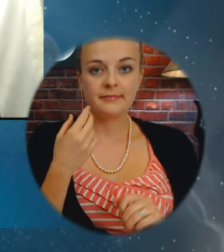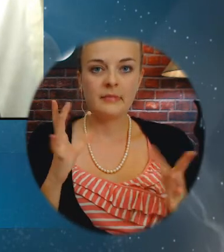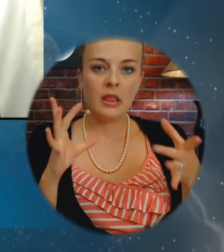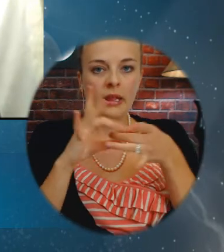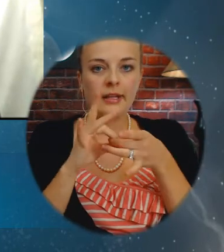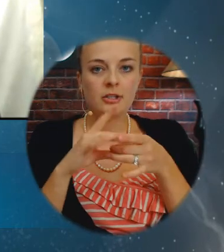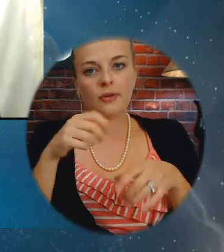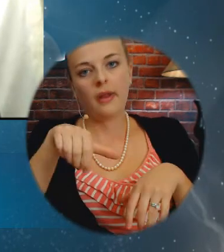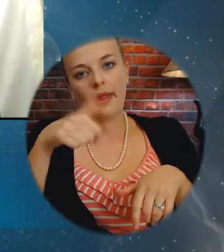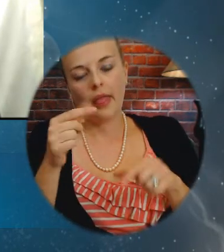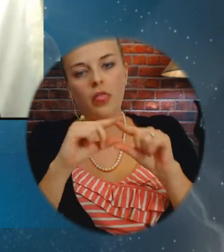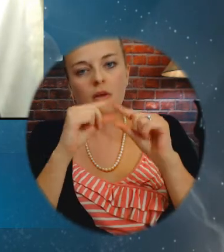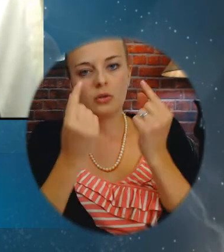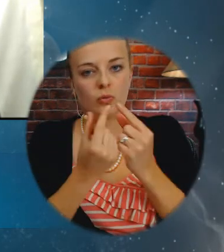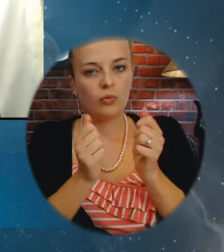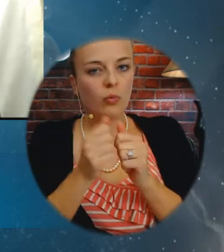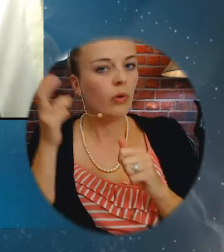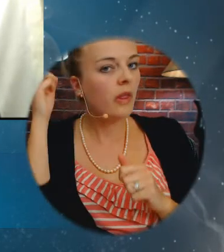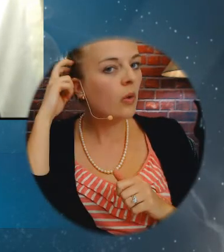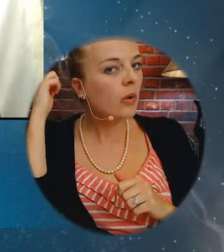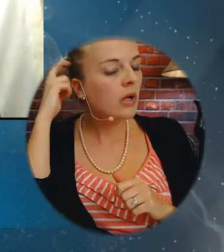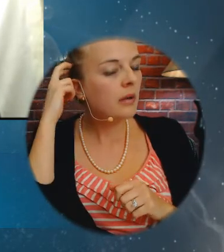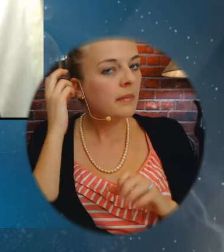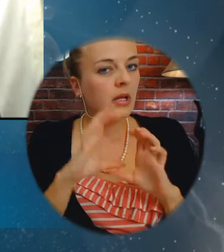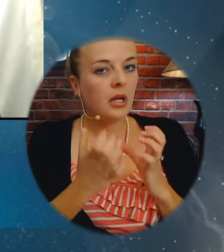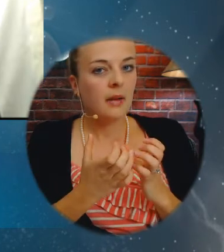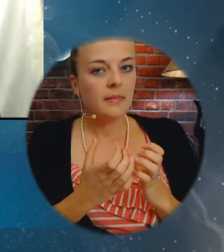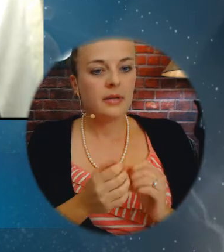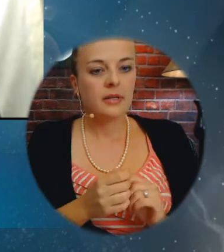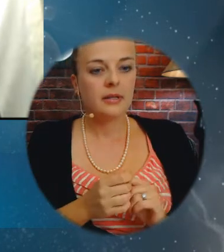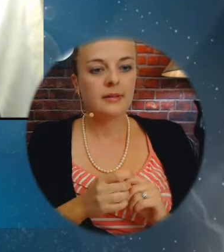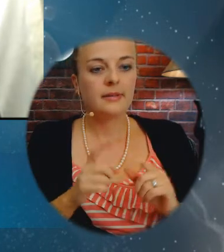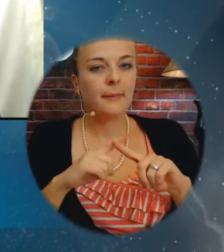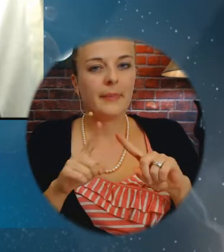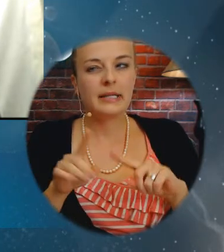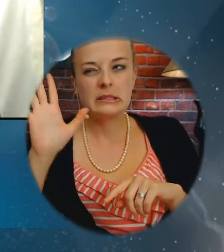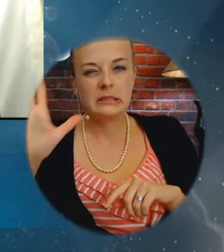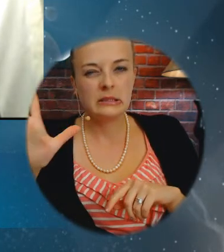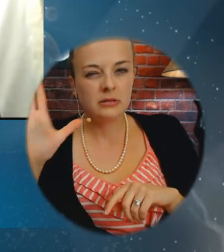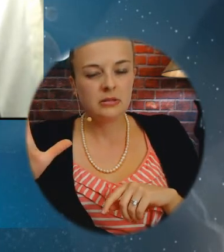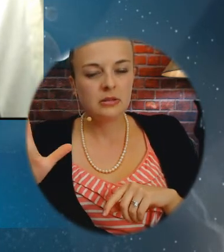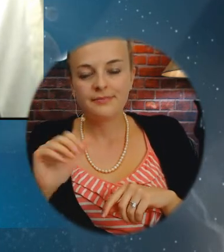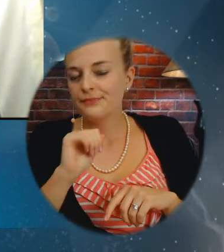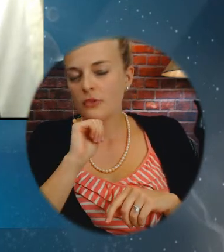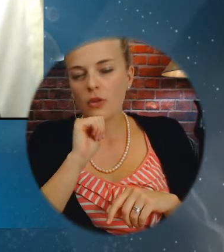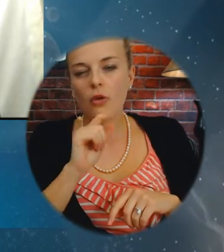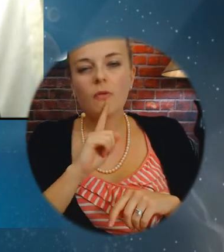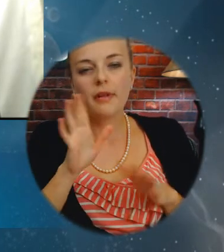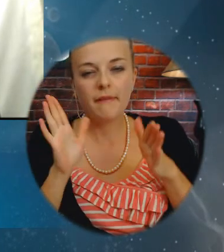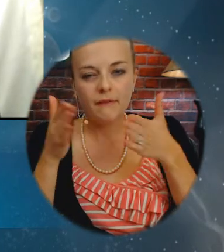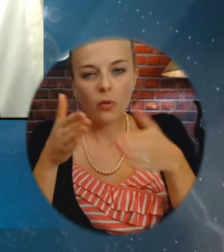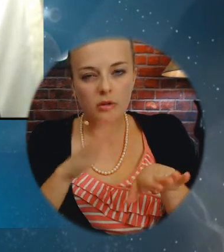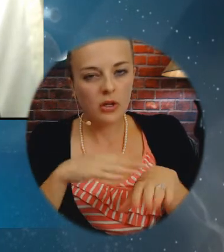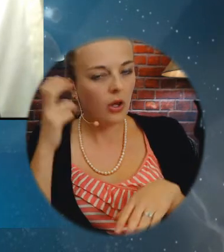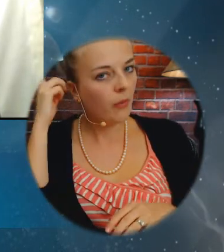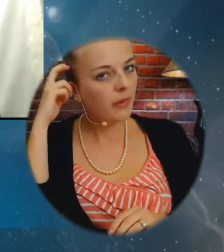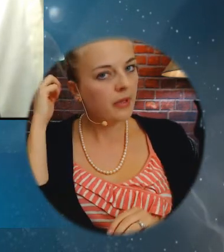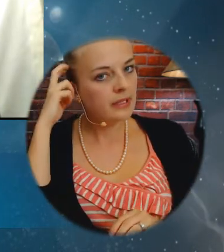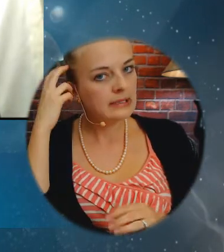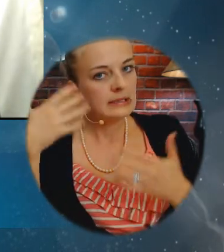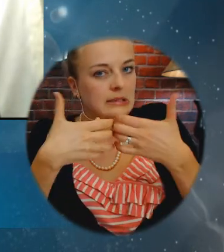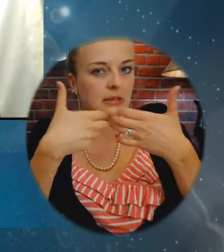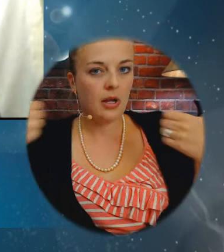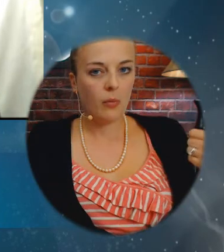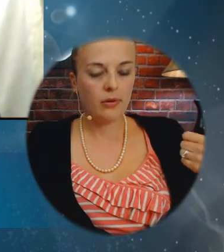utilizes our technology, the 2.4 gigahertz technology, but it's not something that we deal with directly because cochlear